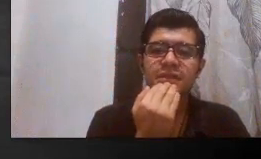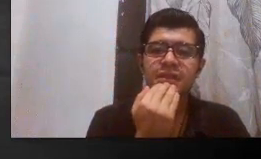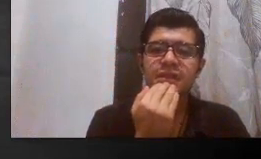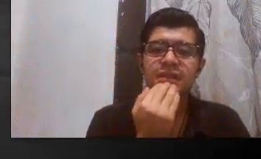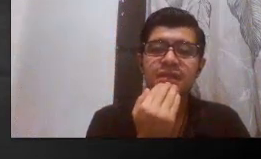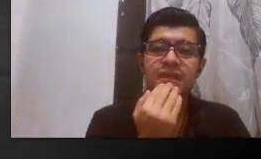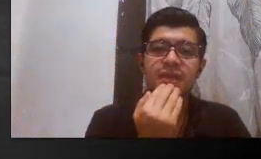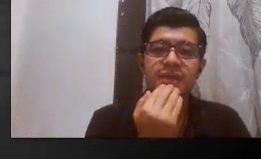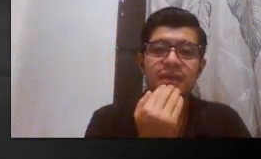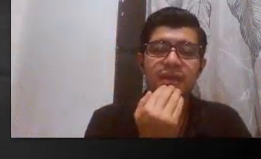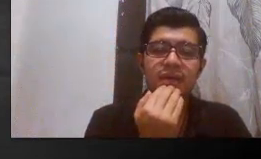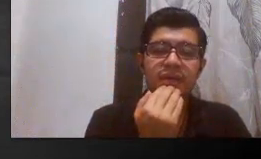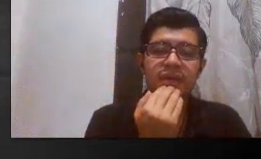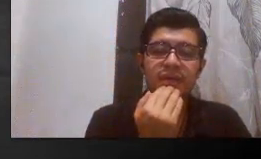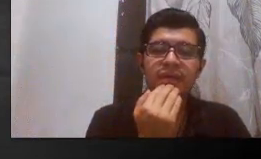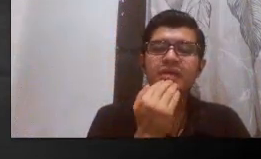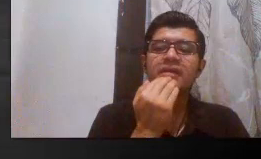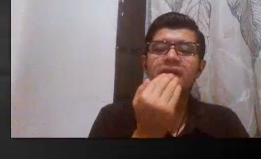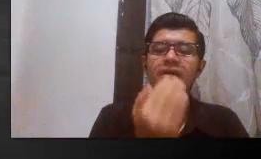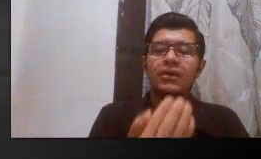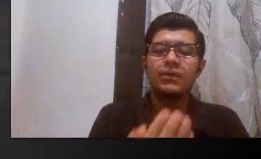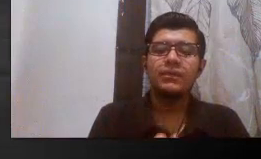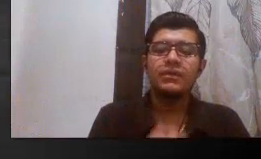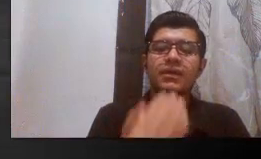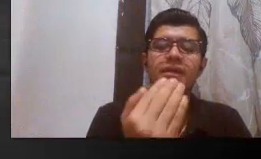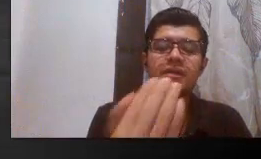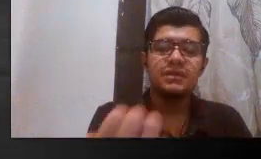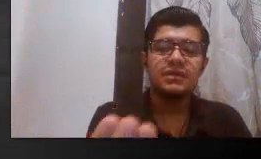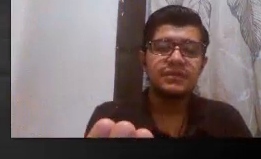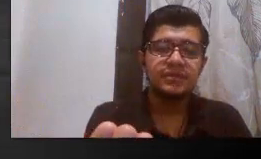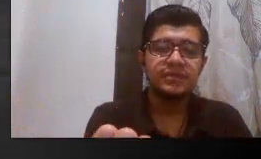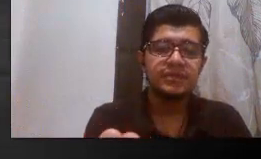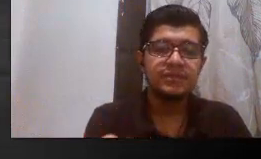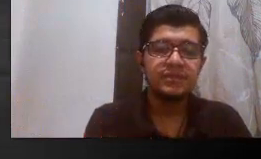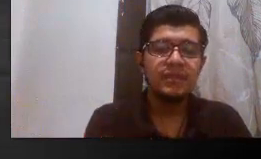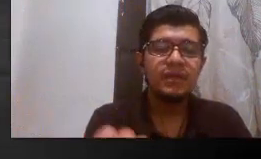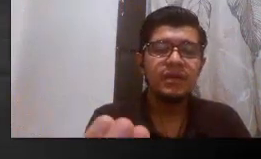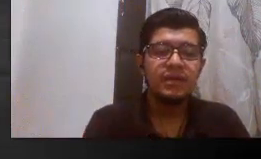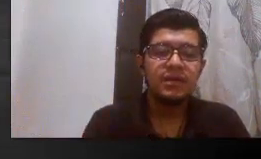to my chin, and then go like this.